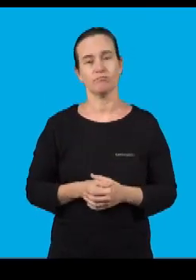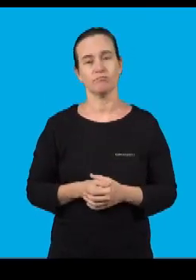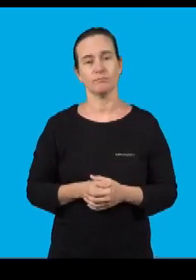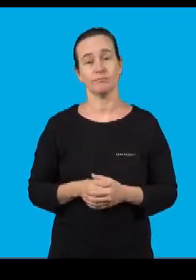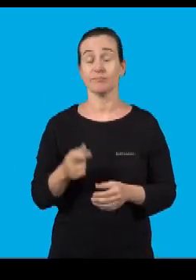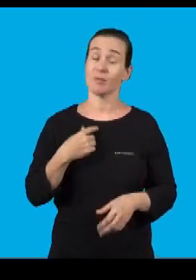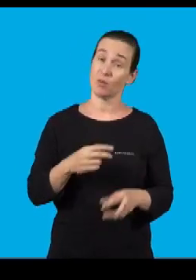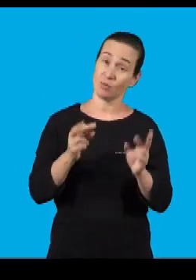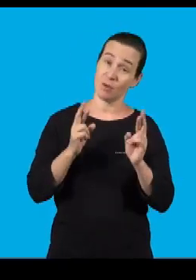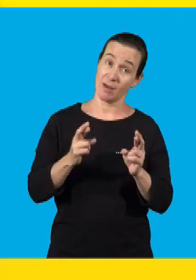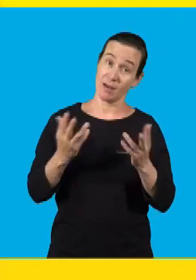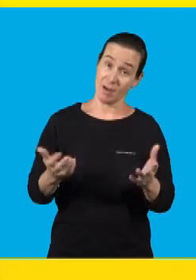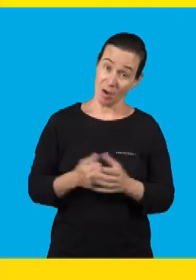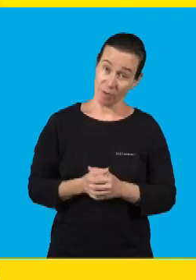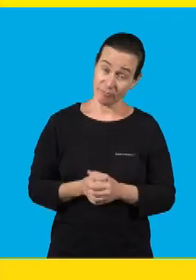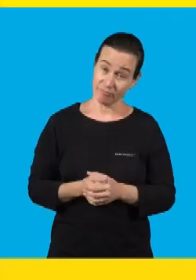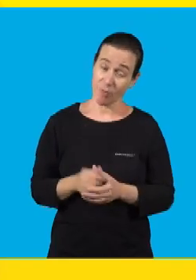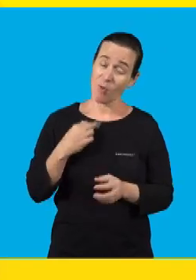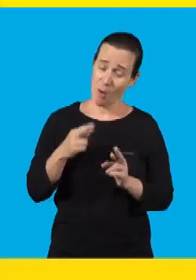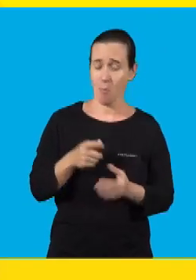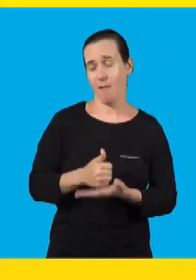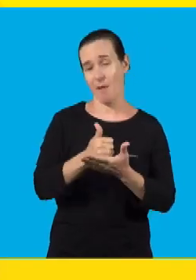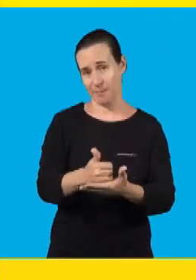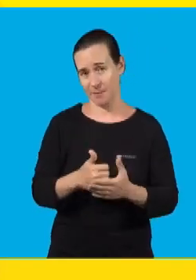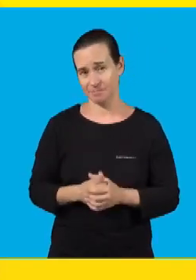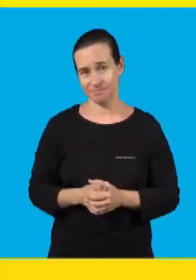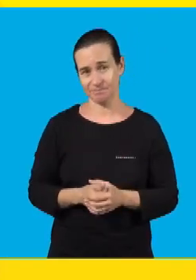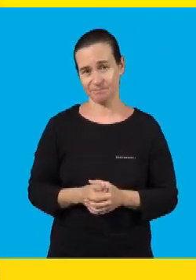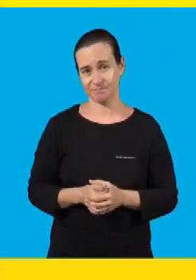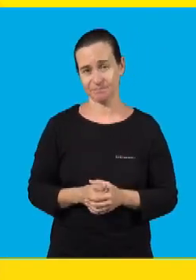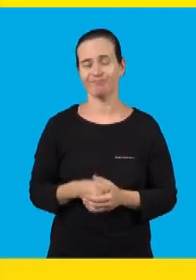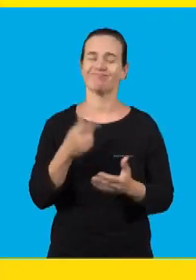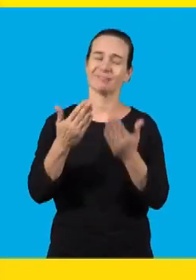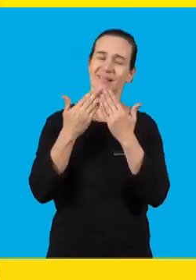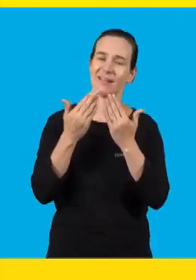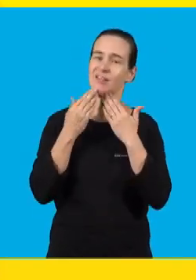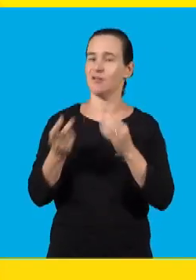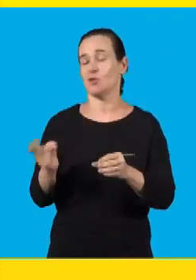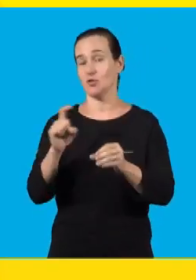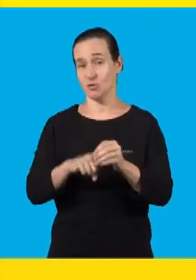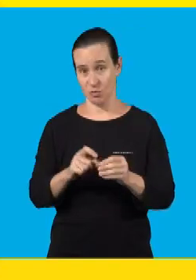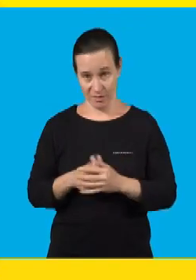And we hope this hints is going to give you guidance. We want